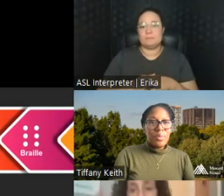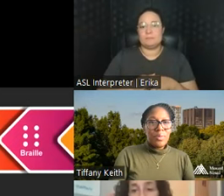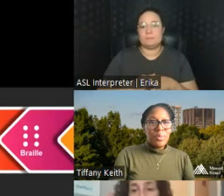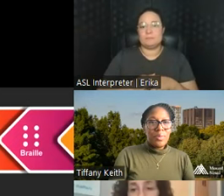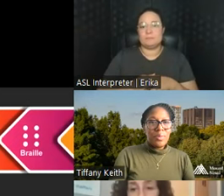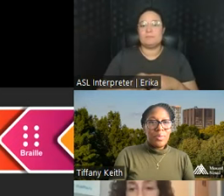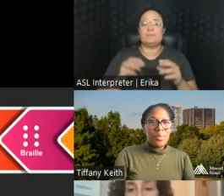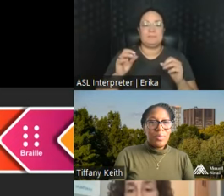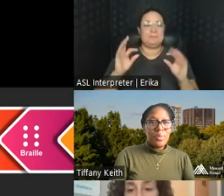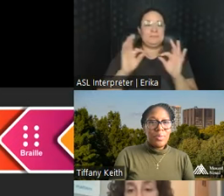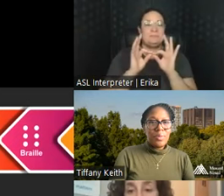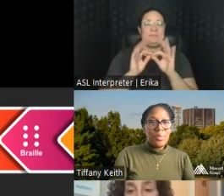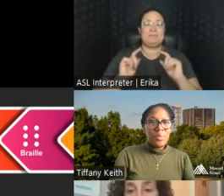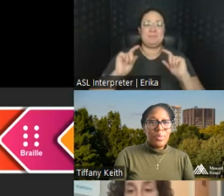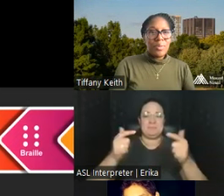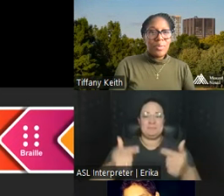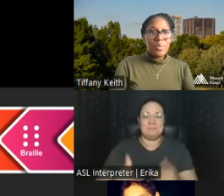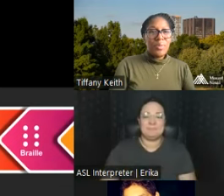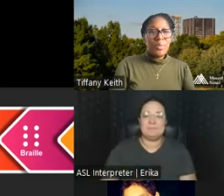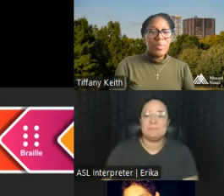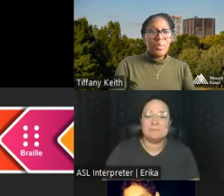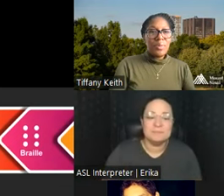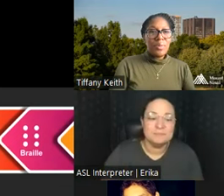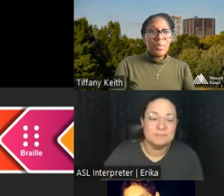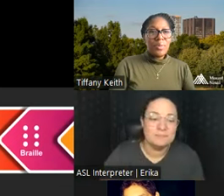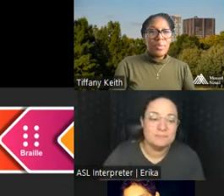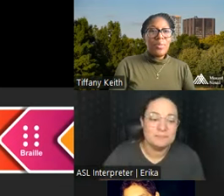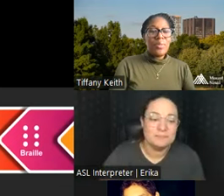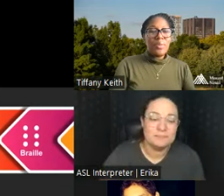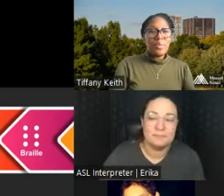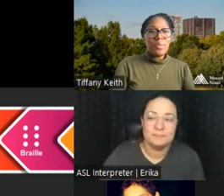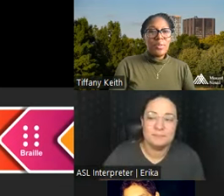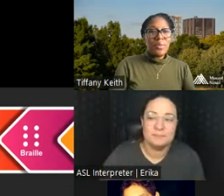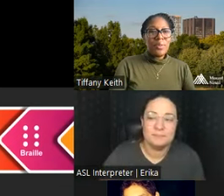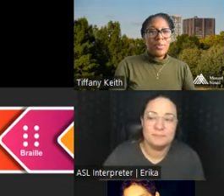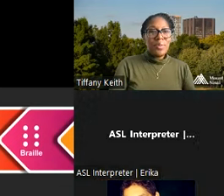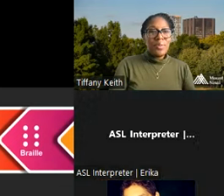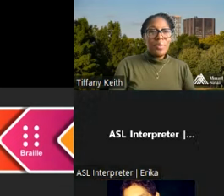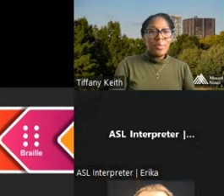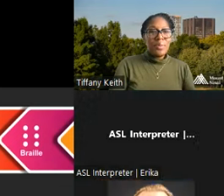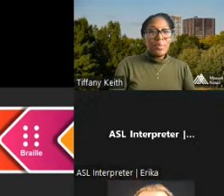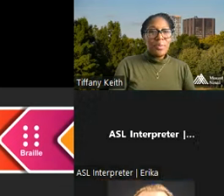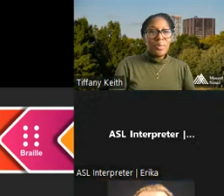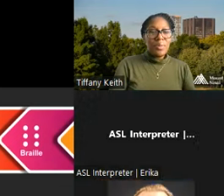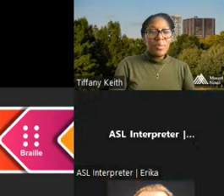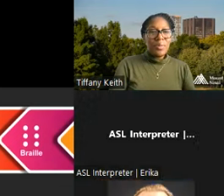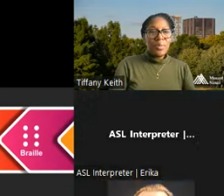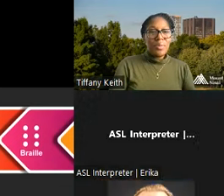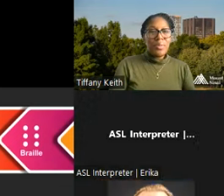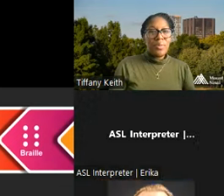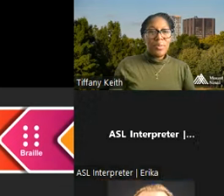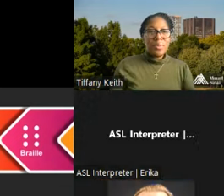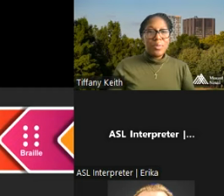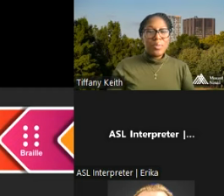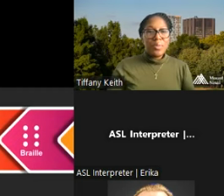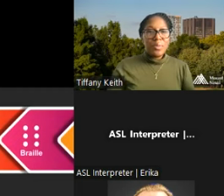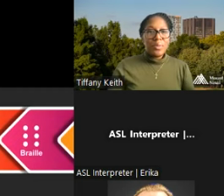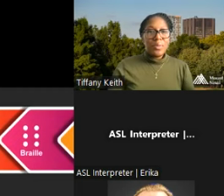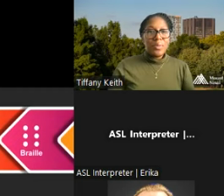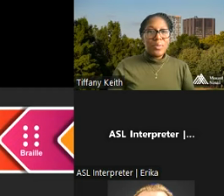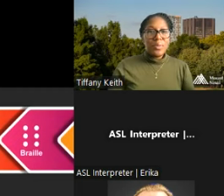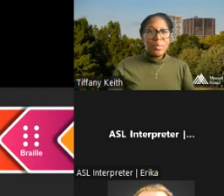All right, so some basics about blindness and low vision. Blindness has a wide range. Most people who